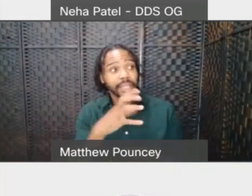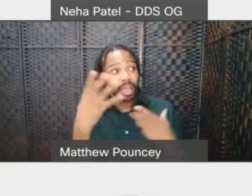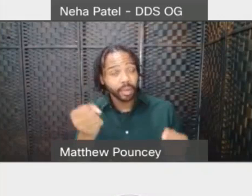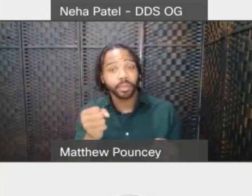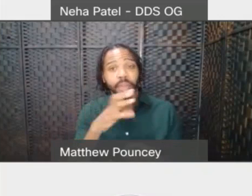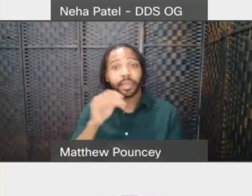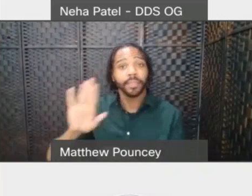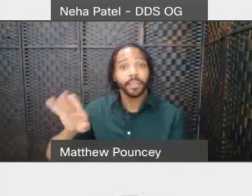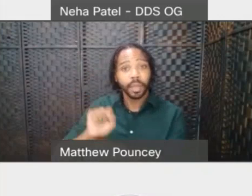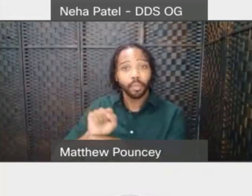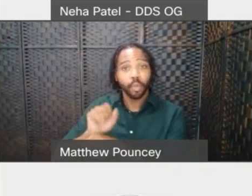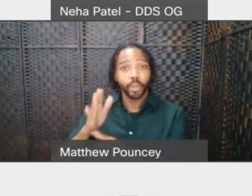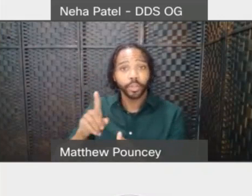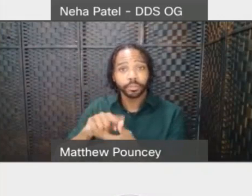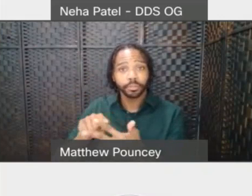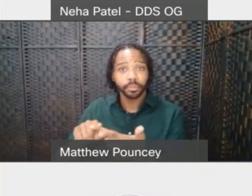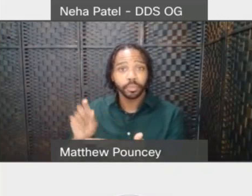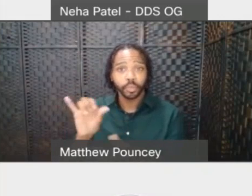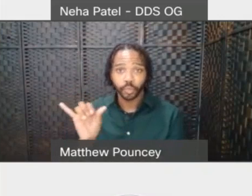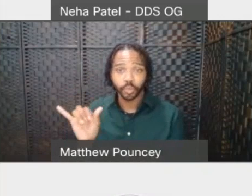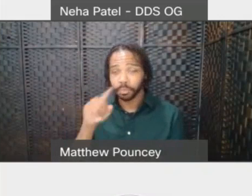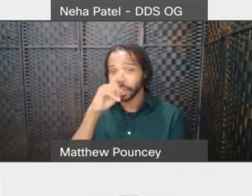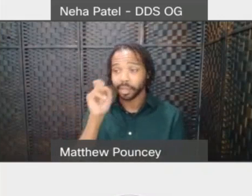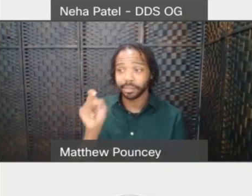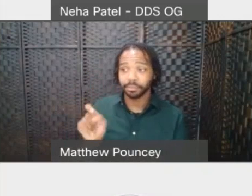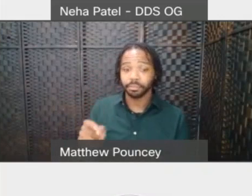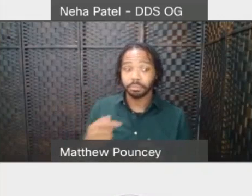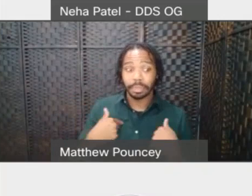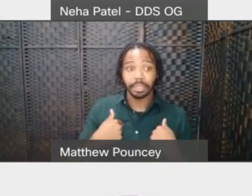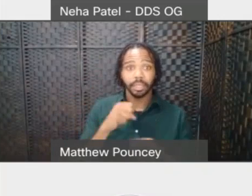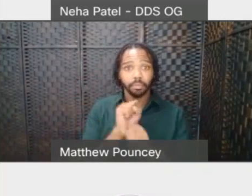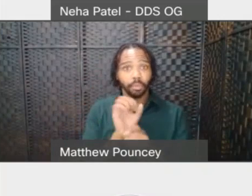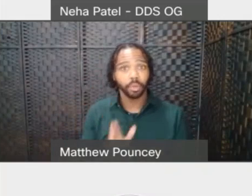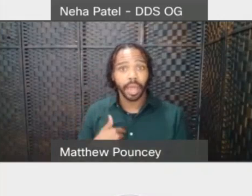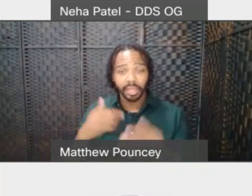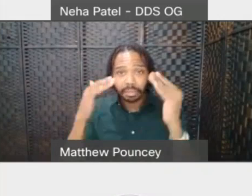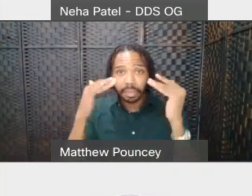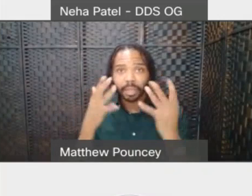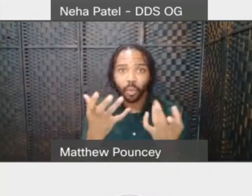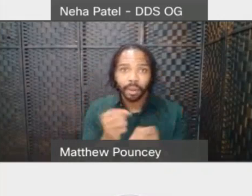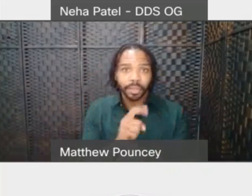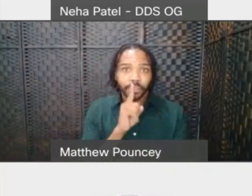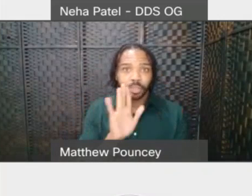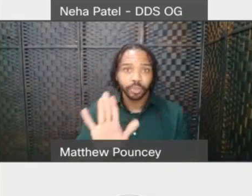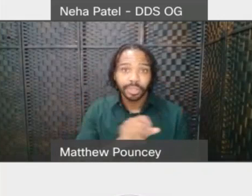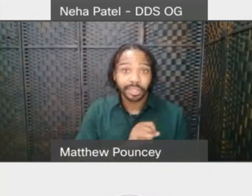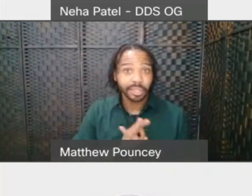employers. Because as an employer, I expect you'll be wanting to make sure your staff are vaccinated.